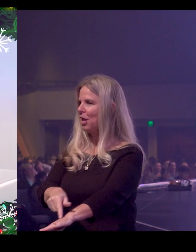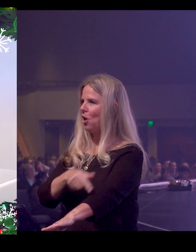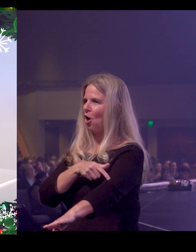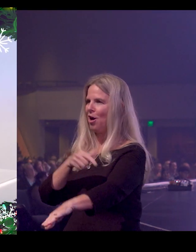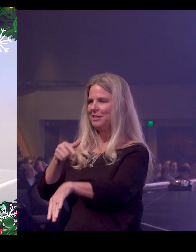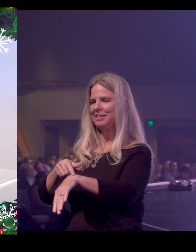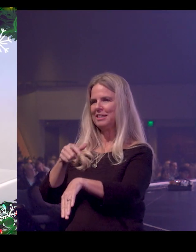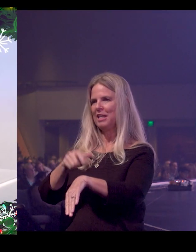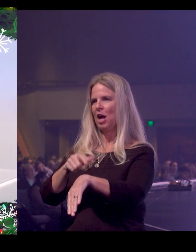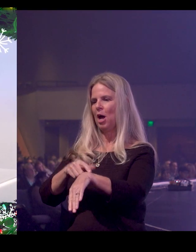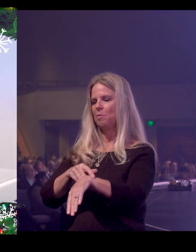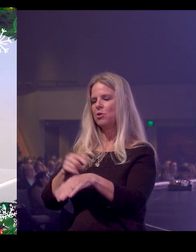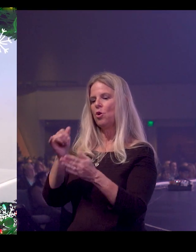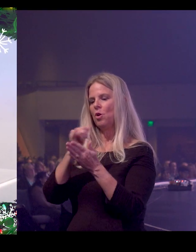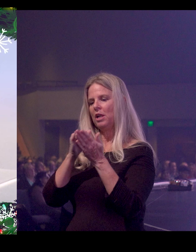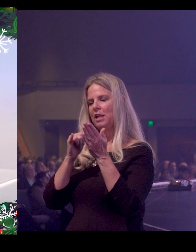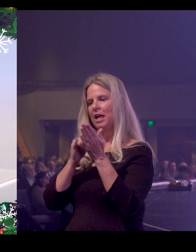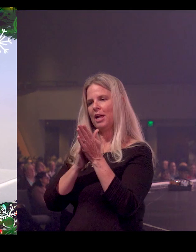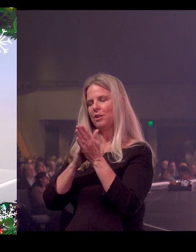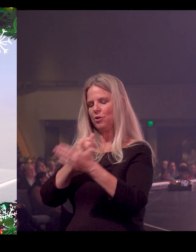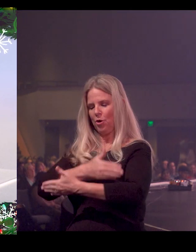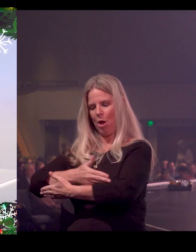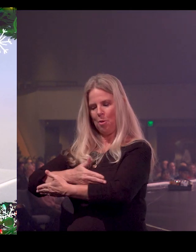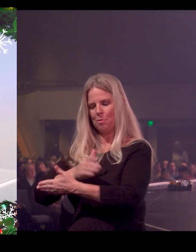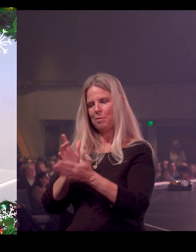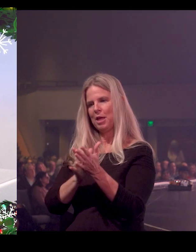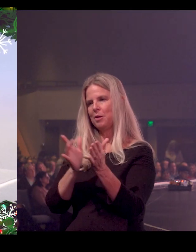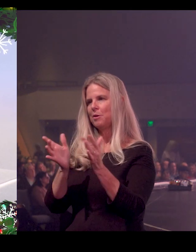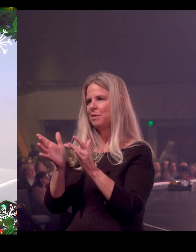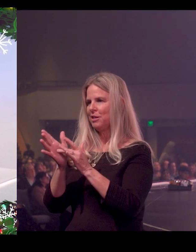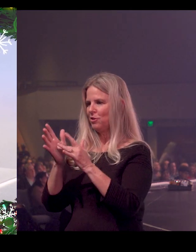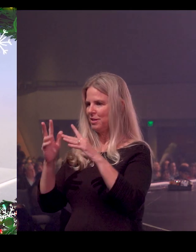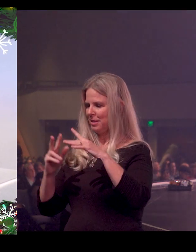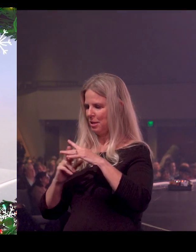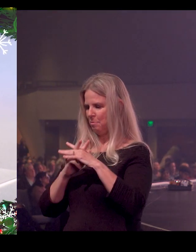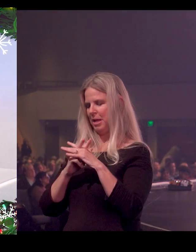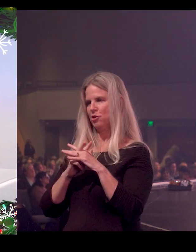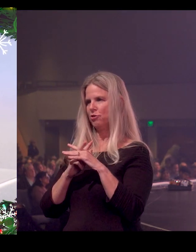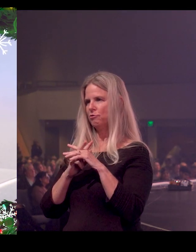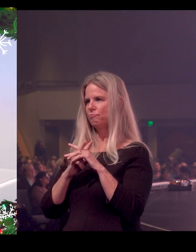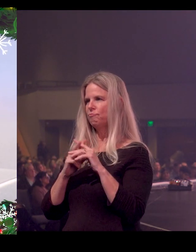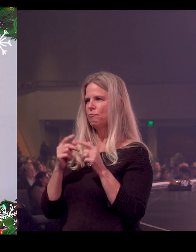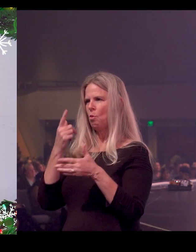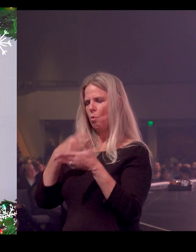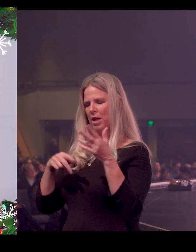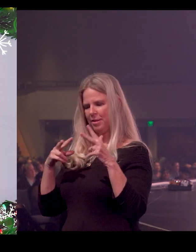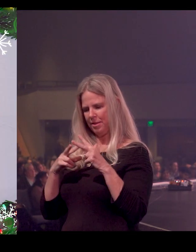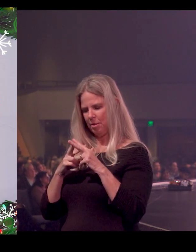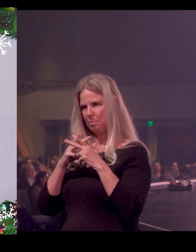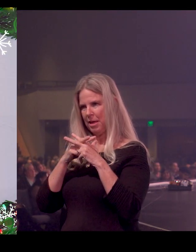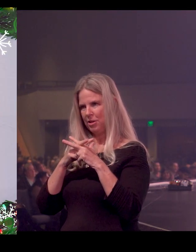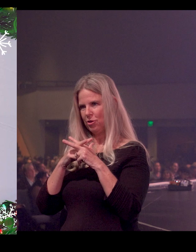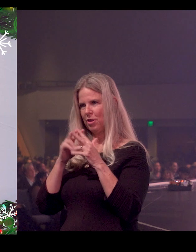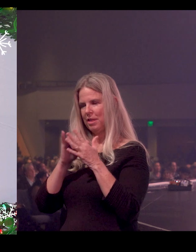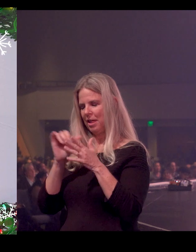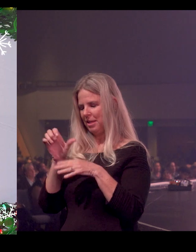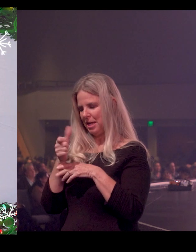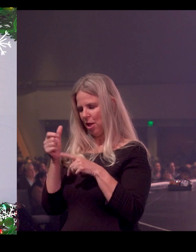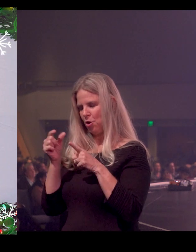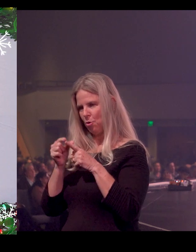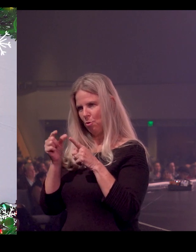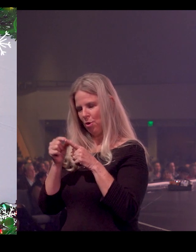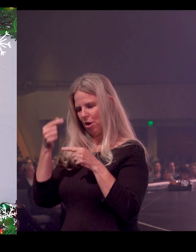And what is a manger? A manger is just another word for a little box or a feeding trough that people put hay in